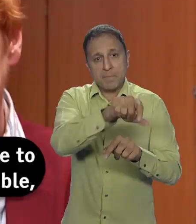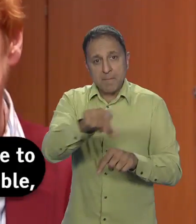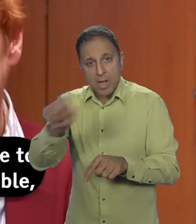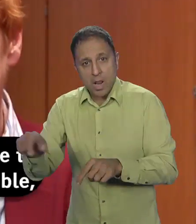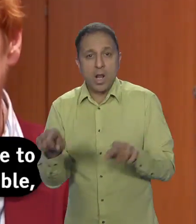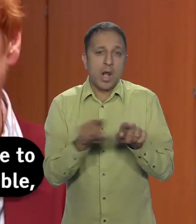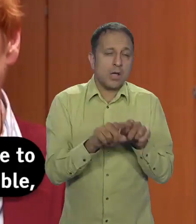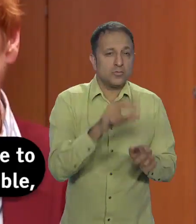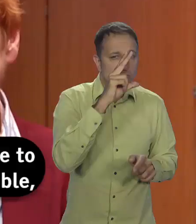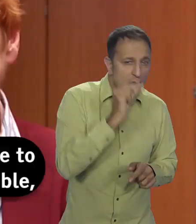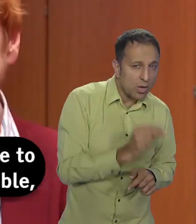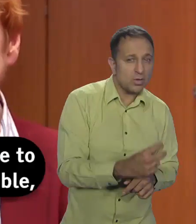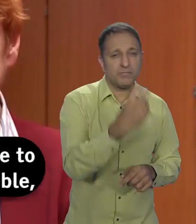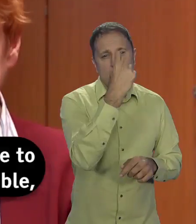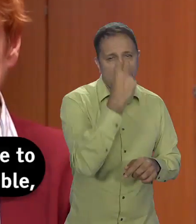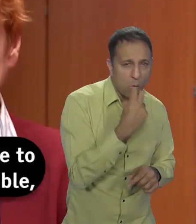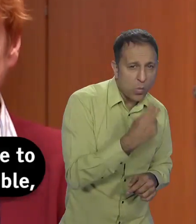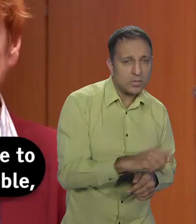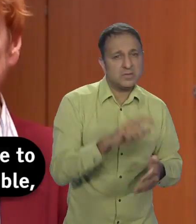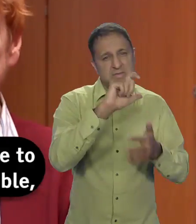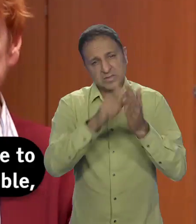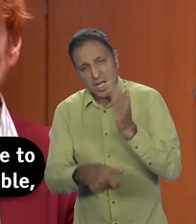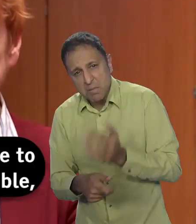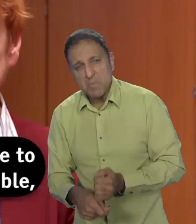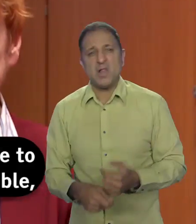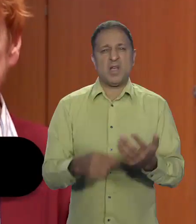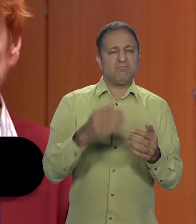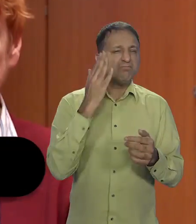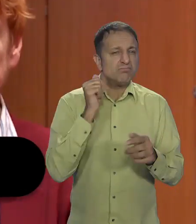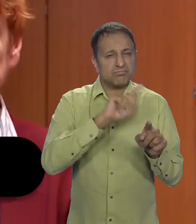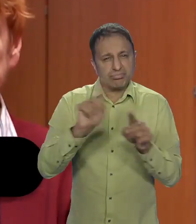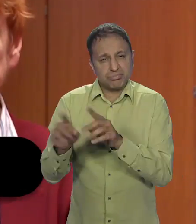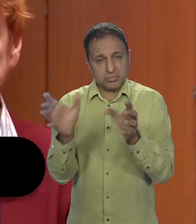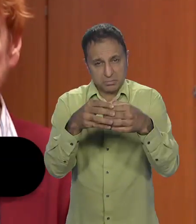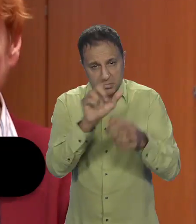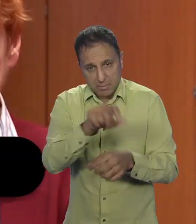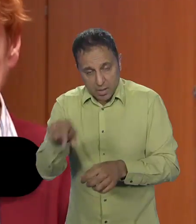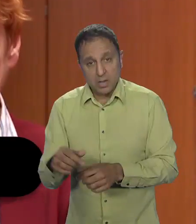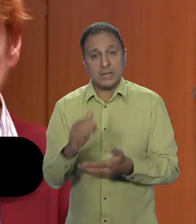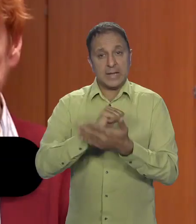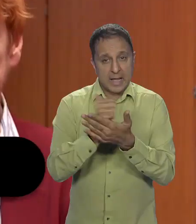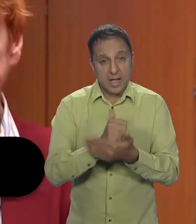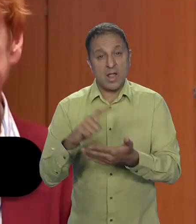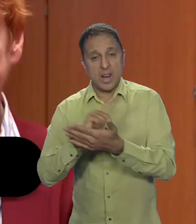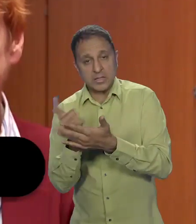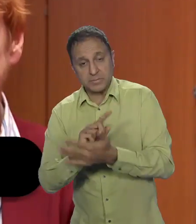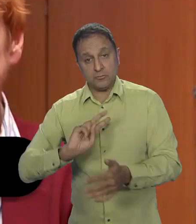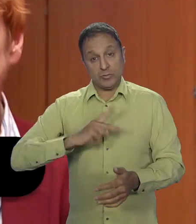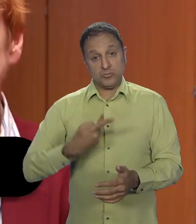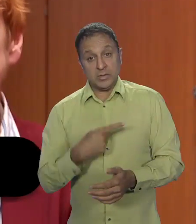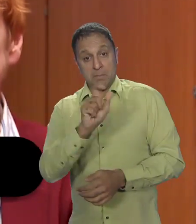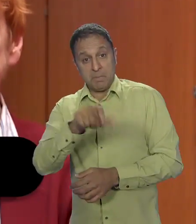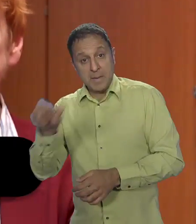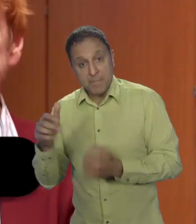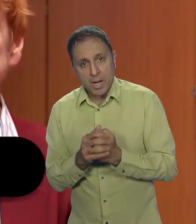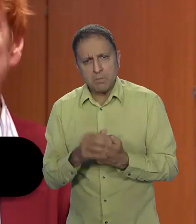part of this, I made sure I spoke to as many different people as possible, including young people and old people, disabled